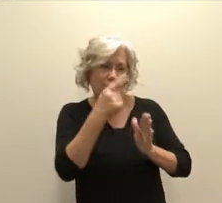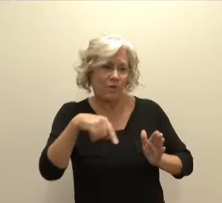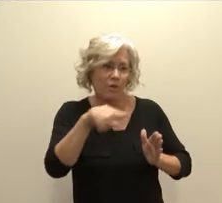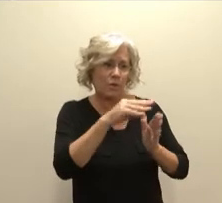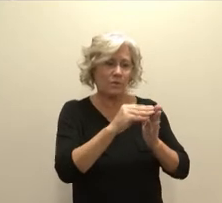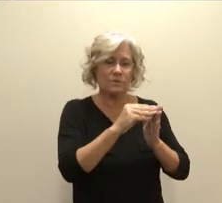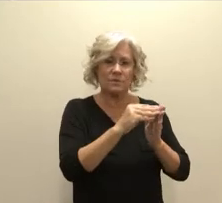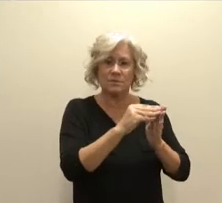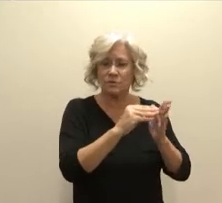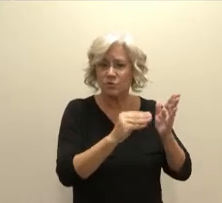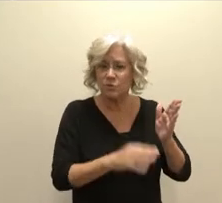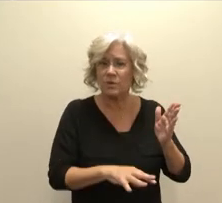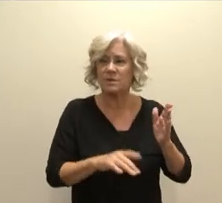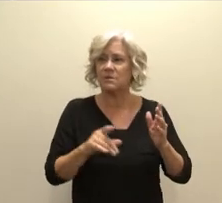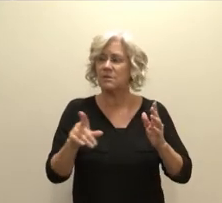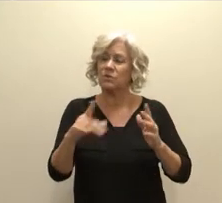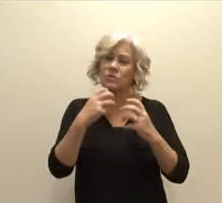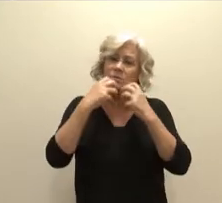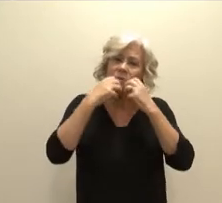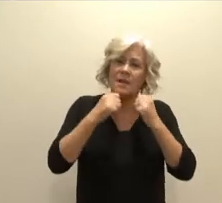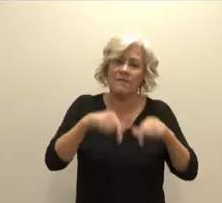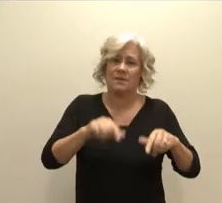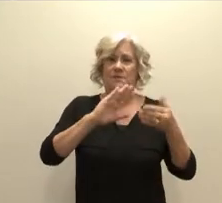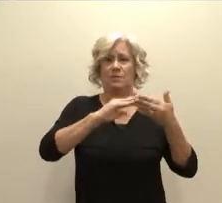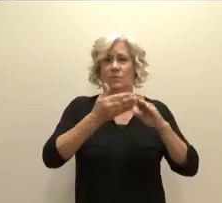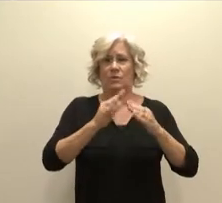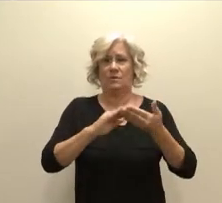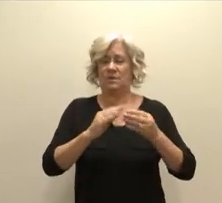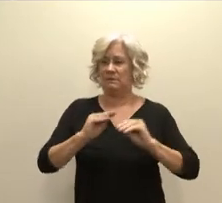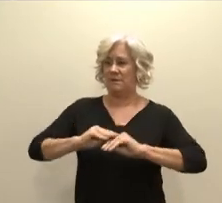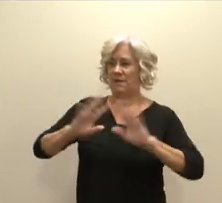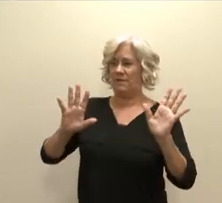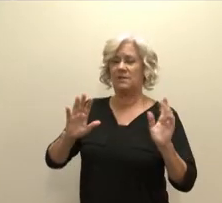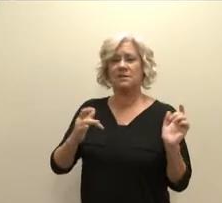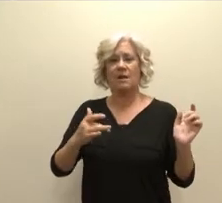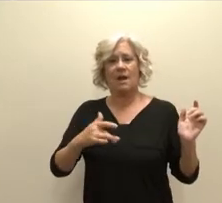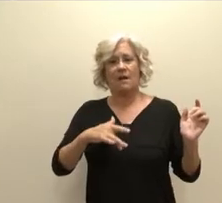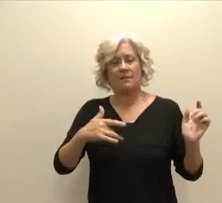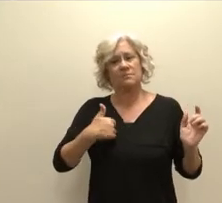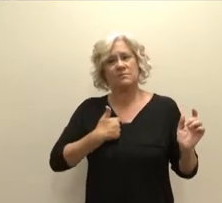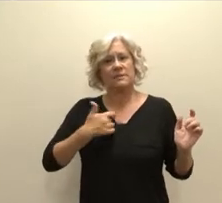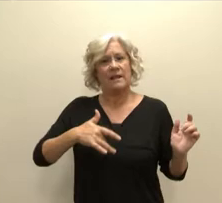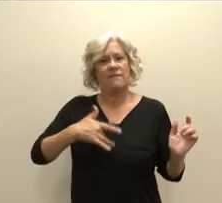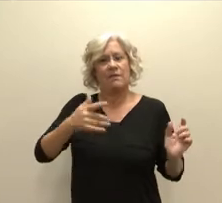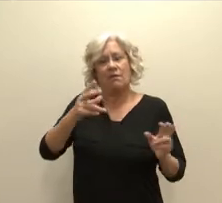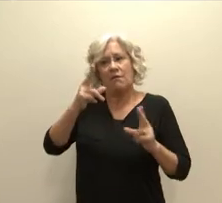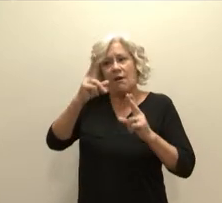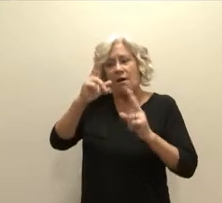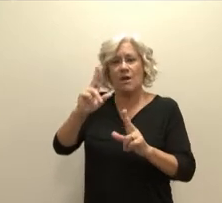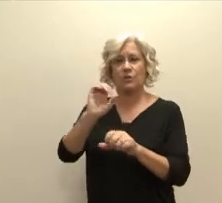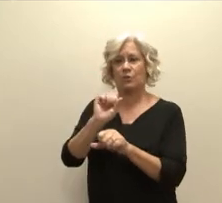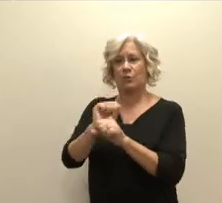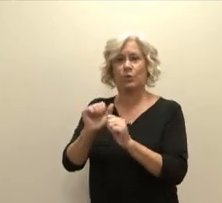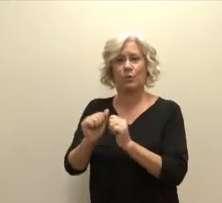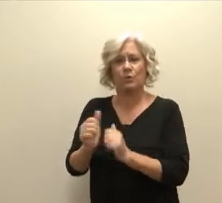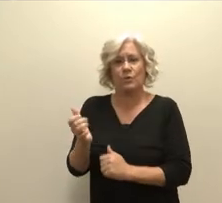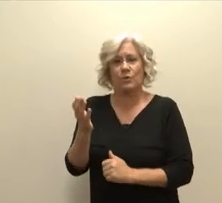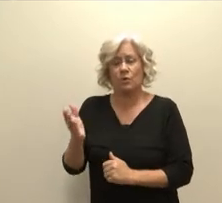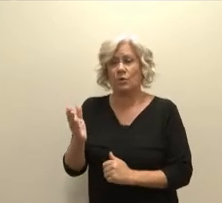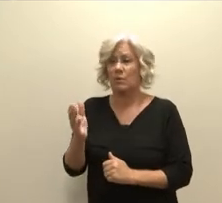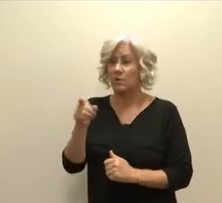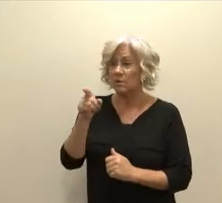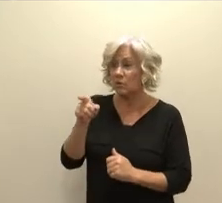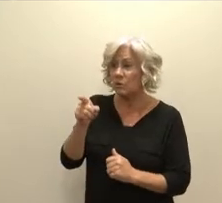this community is evident, and I consider it a privilege to have worked with you and have learned so much from